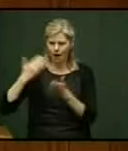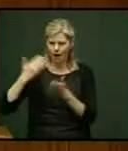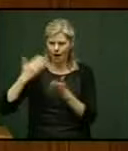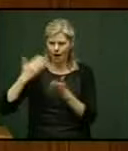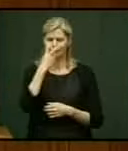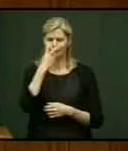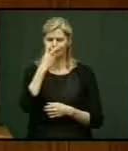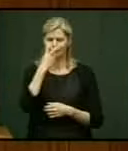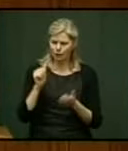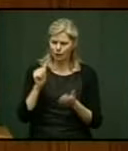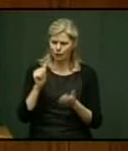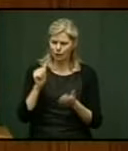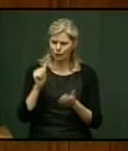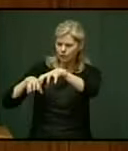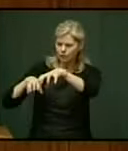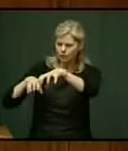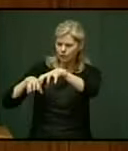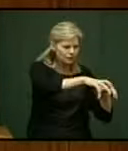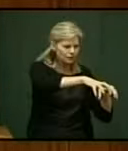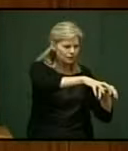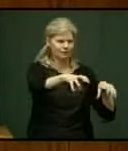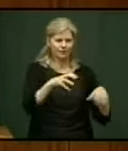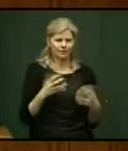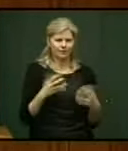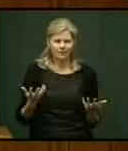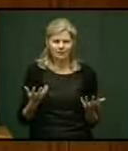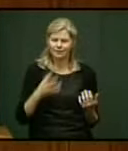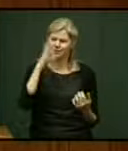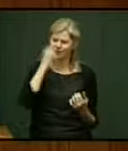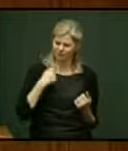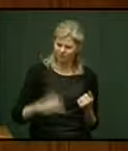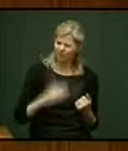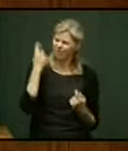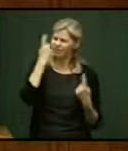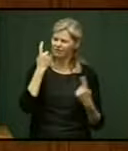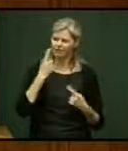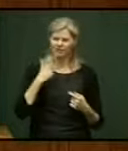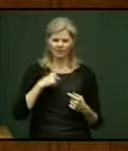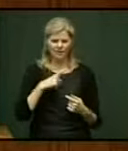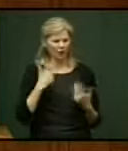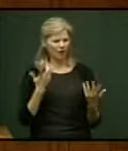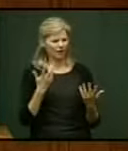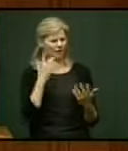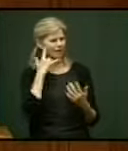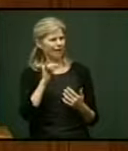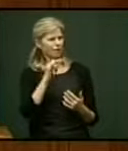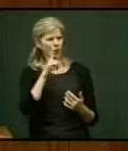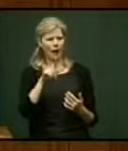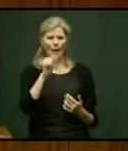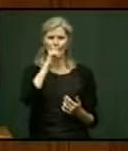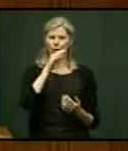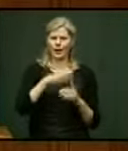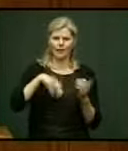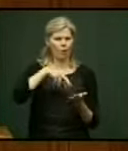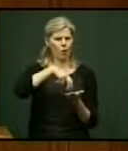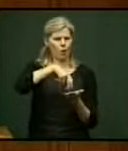what I mean. As a young person, I often wondered why it was so difficult and unpleasant to walk anywhere. Why